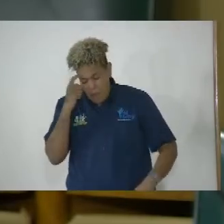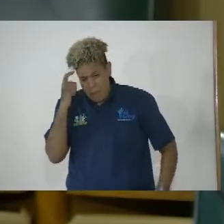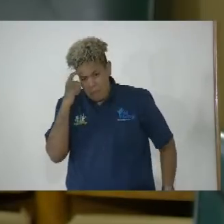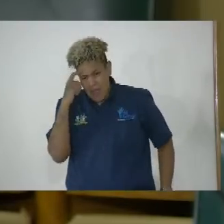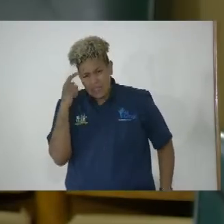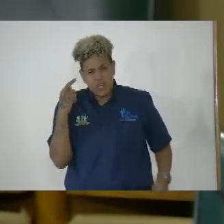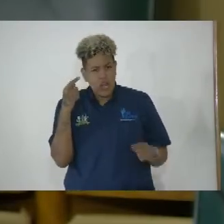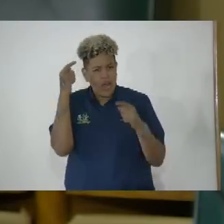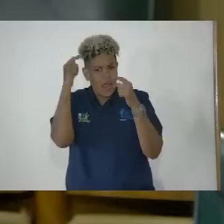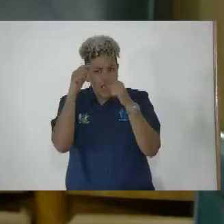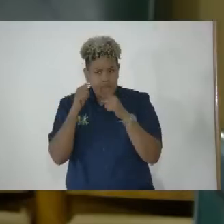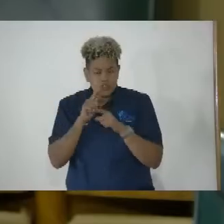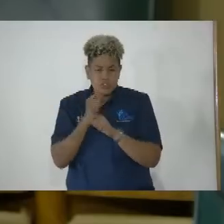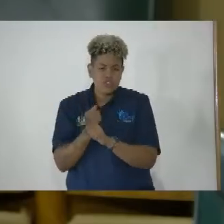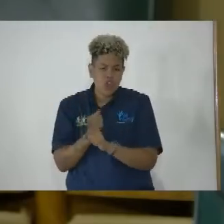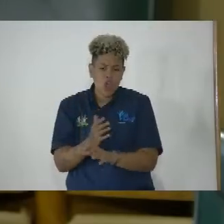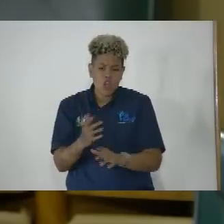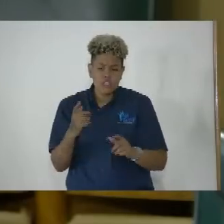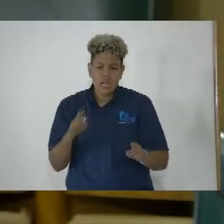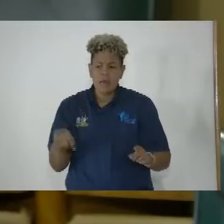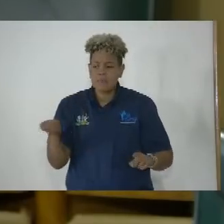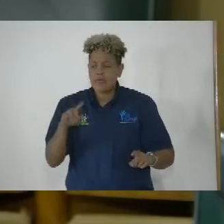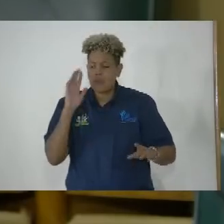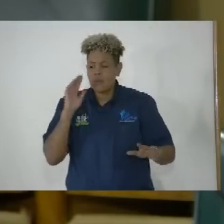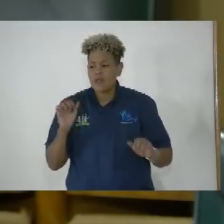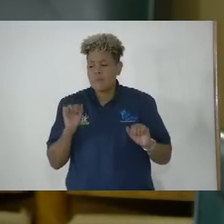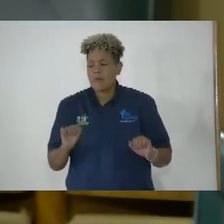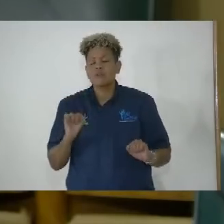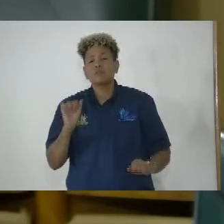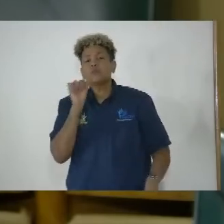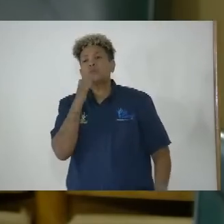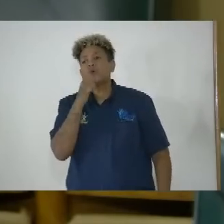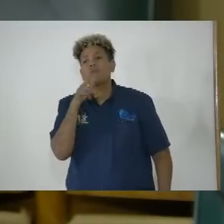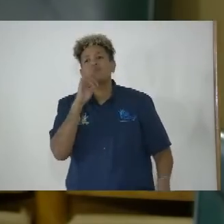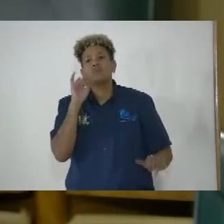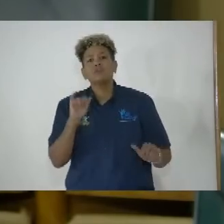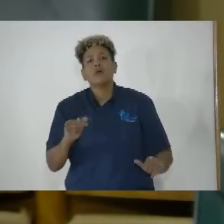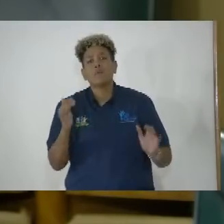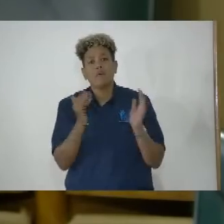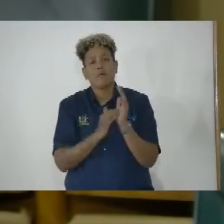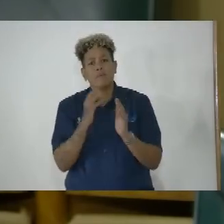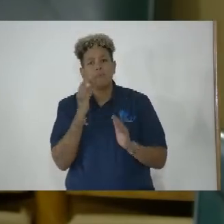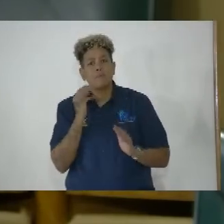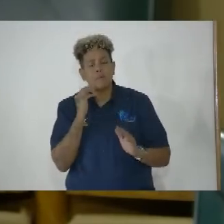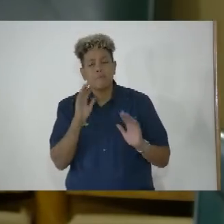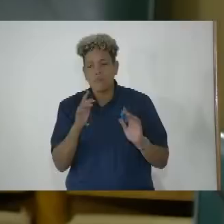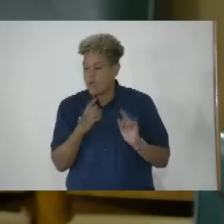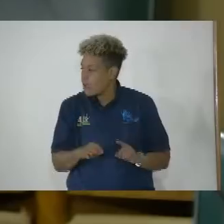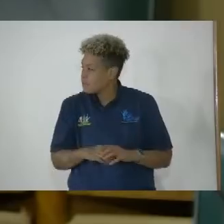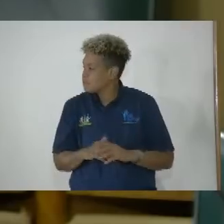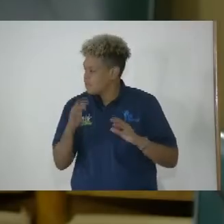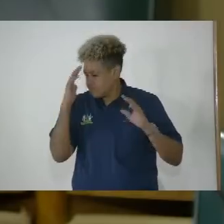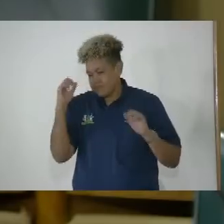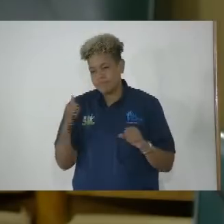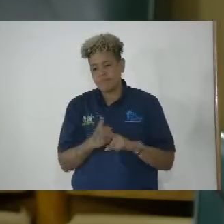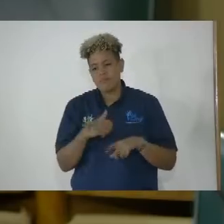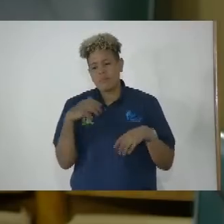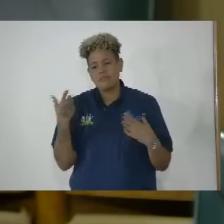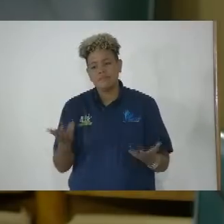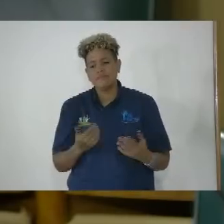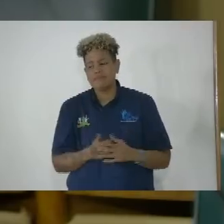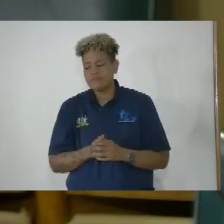injury has been caused and that they are likely to suffer same once more. Mr. President,